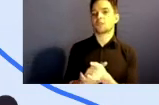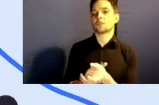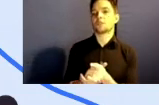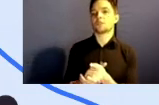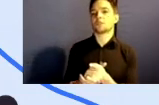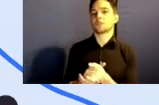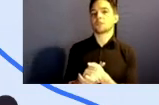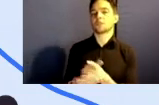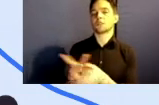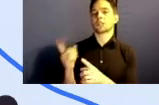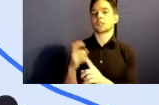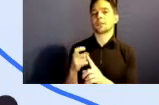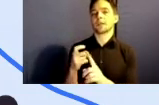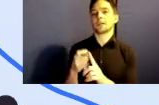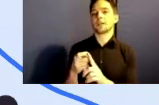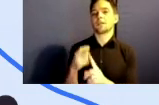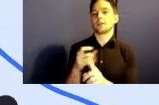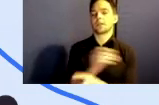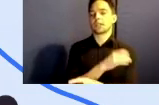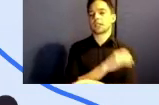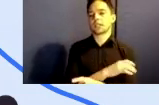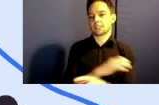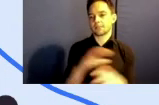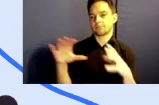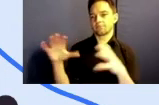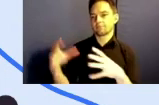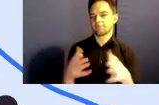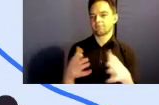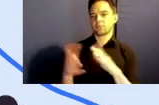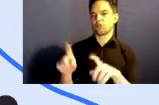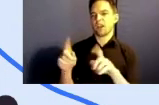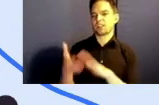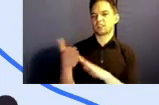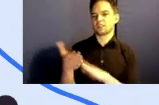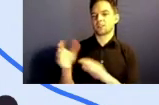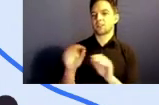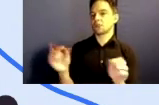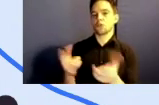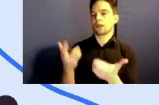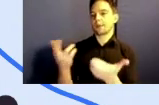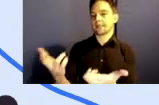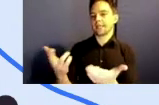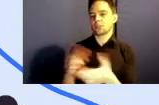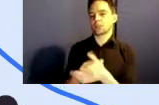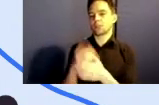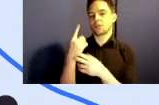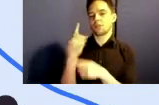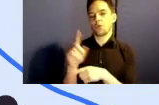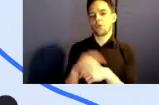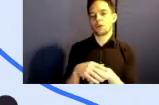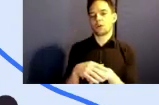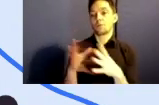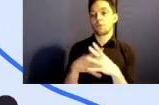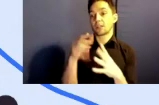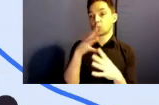coming out from the clinical trials that were conducted, there is no recommendation for pregnant